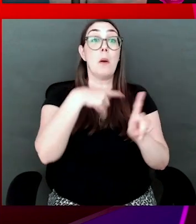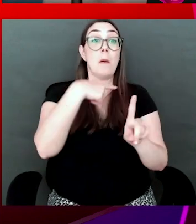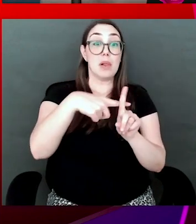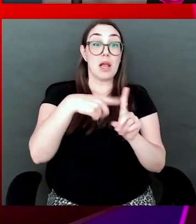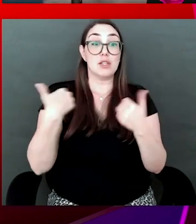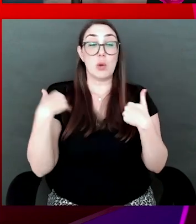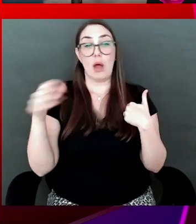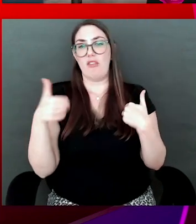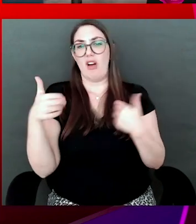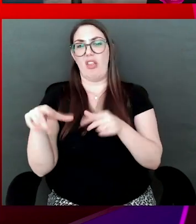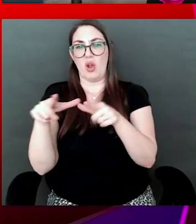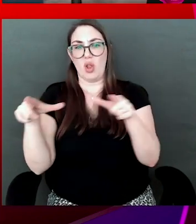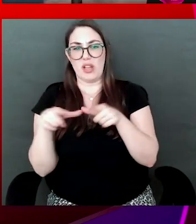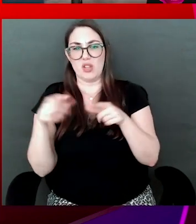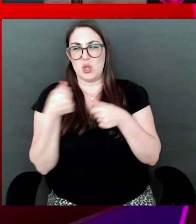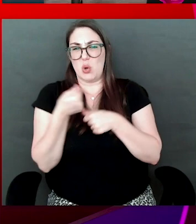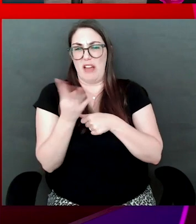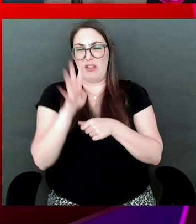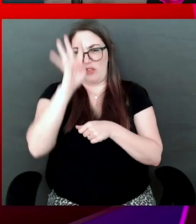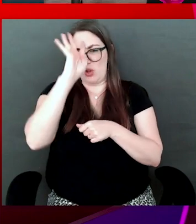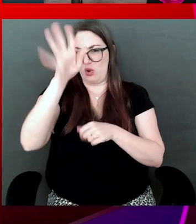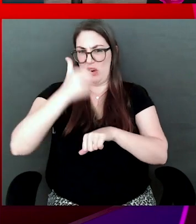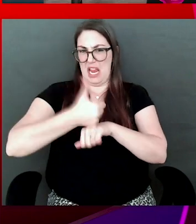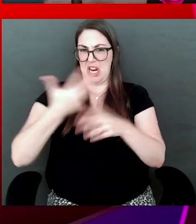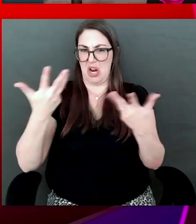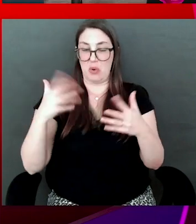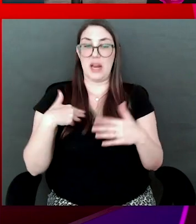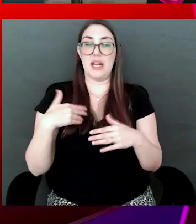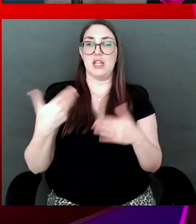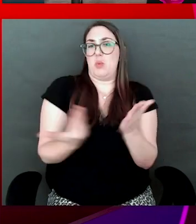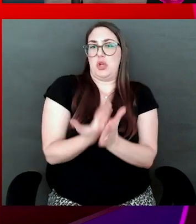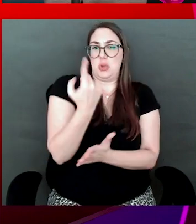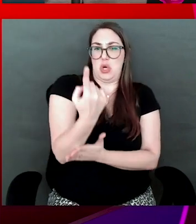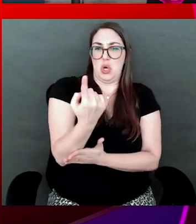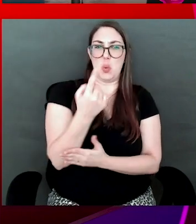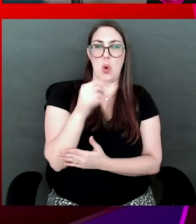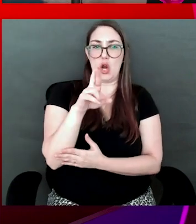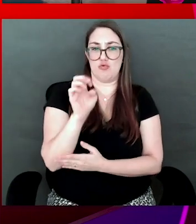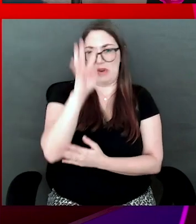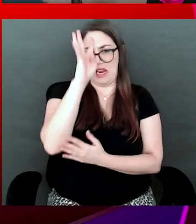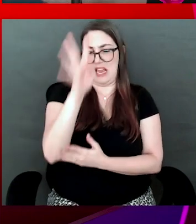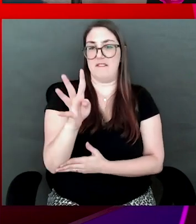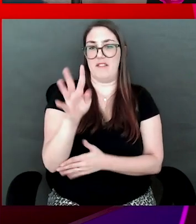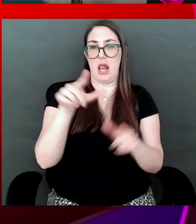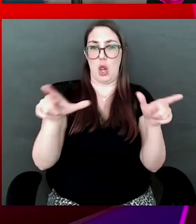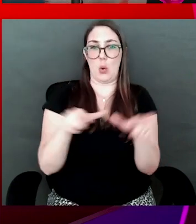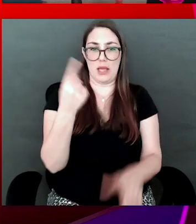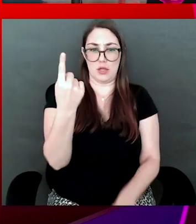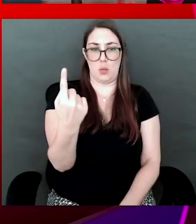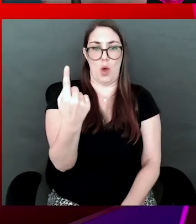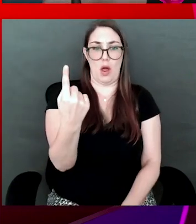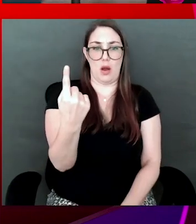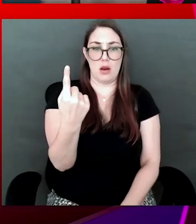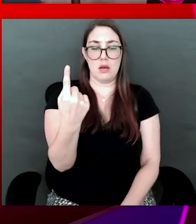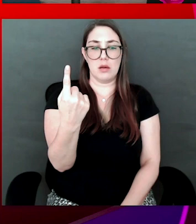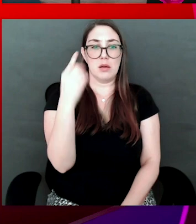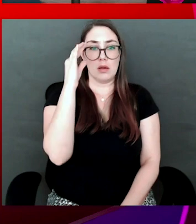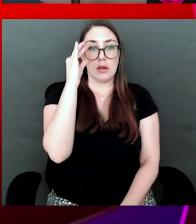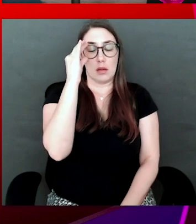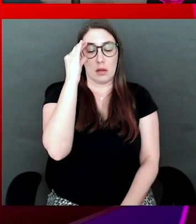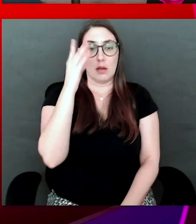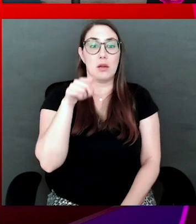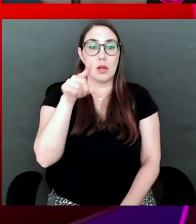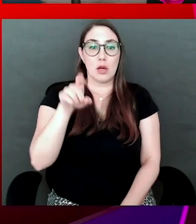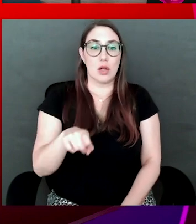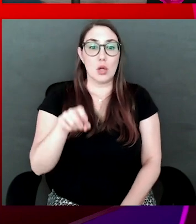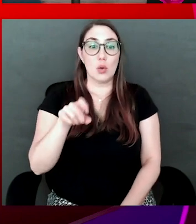few created already. We'll create a new one. Call it a reinvent location one. You could tag it, but we don't tag it here.